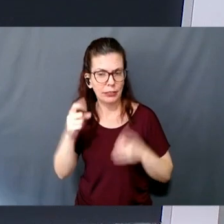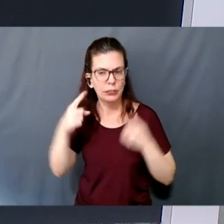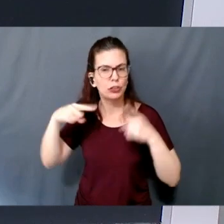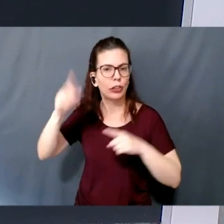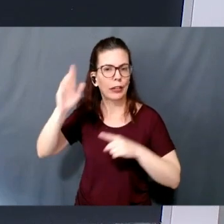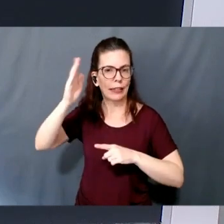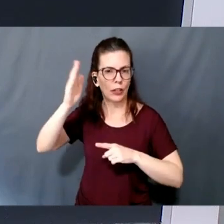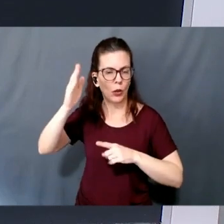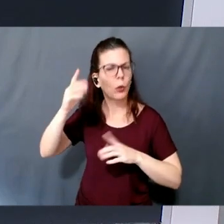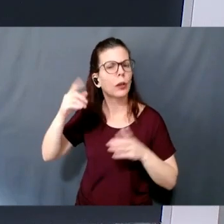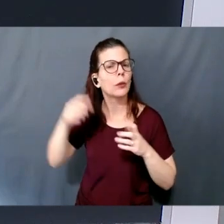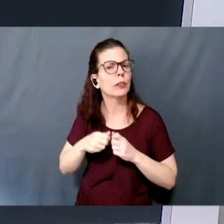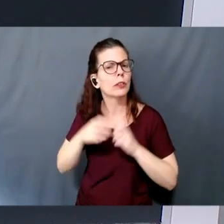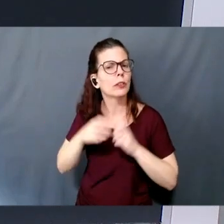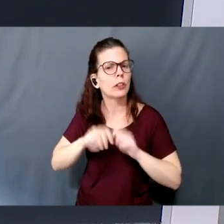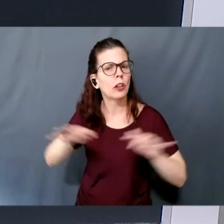the